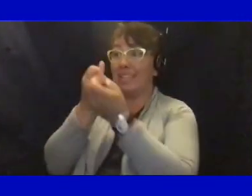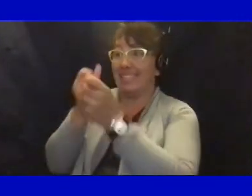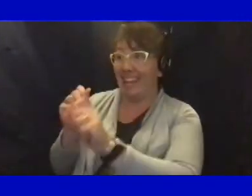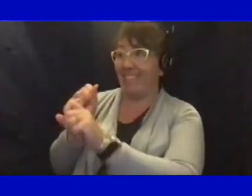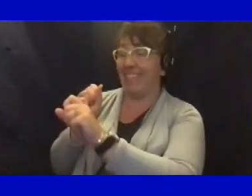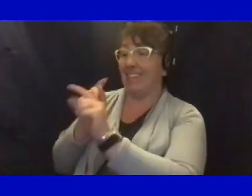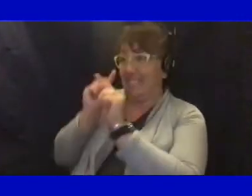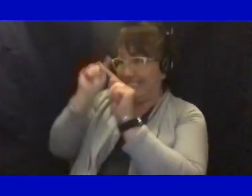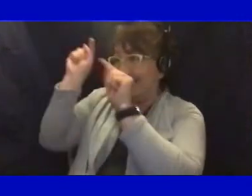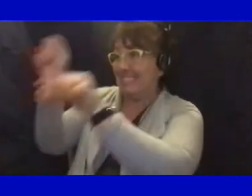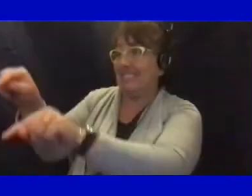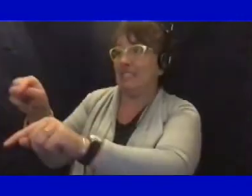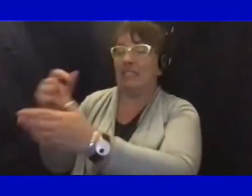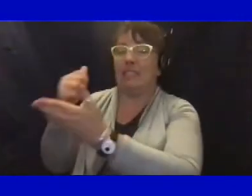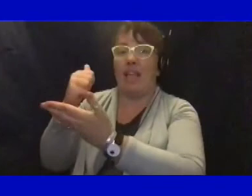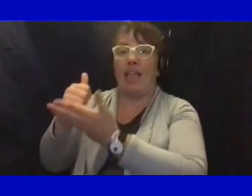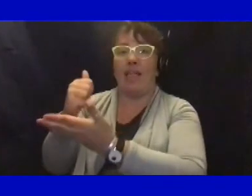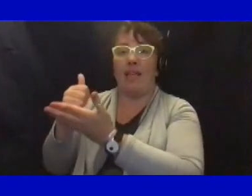flowing.